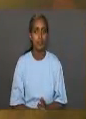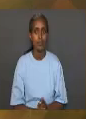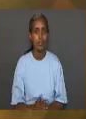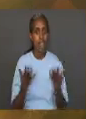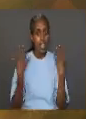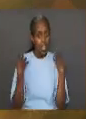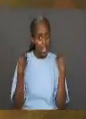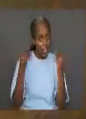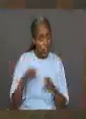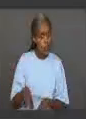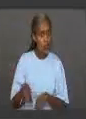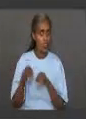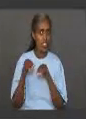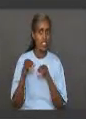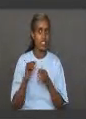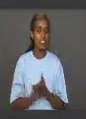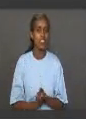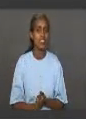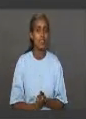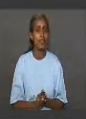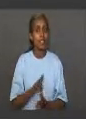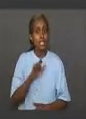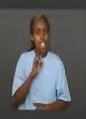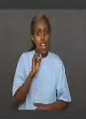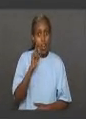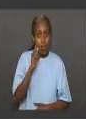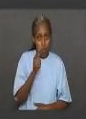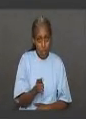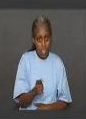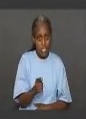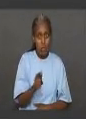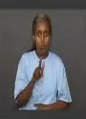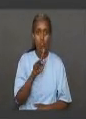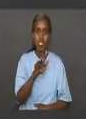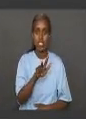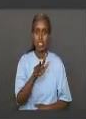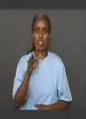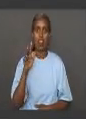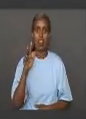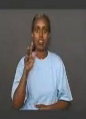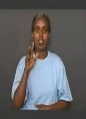Hello, students. The logarithm of